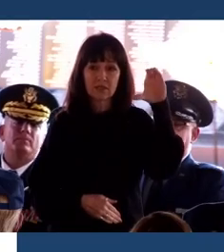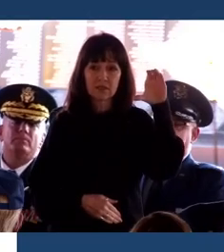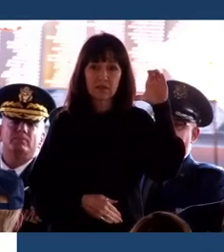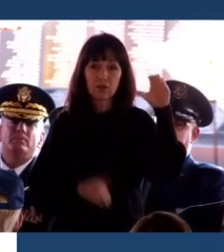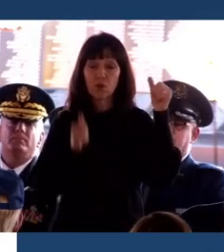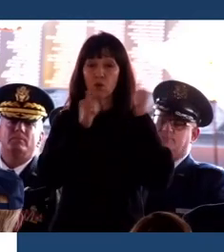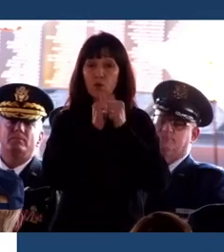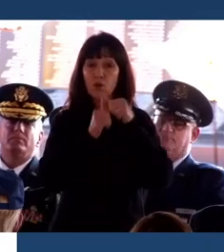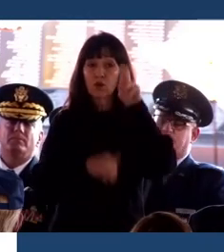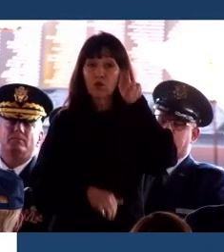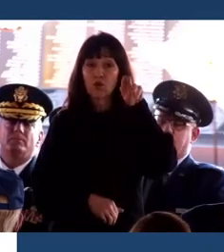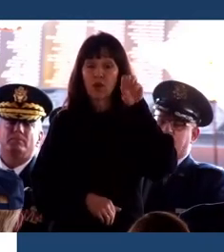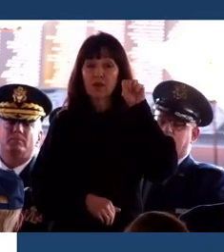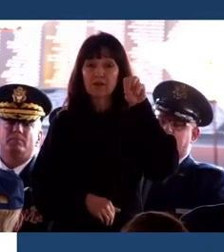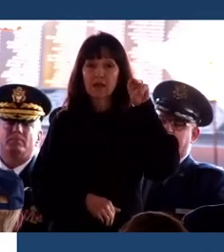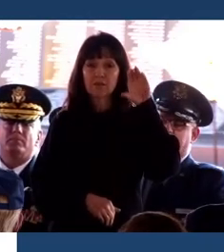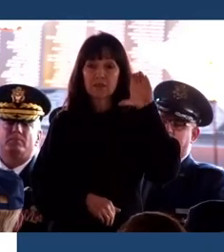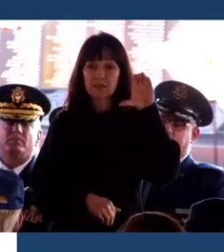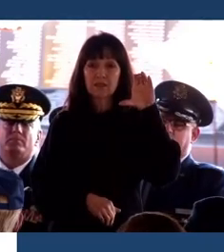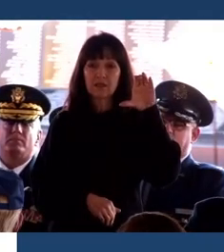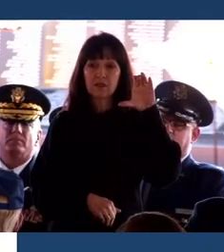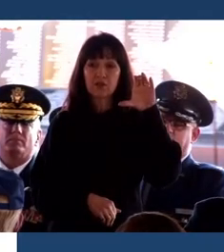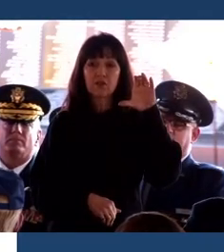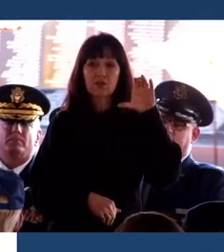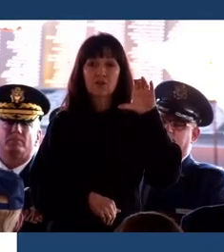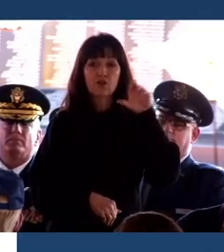with Marine Corps Reserve Center,